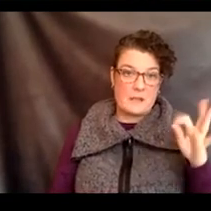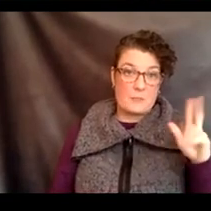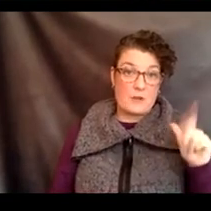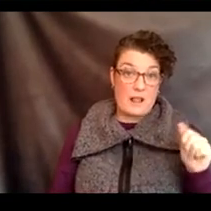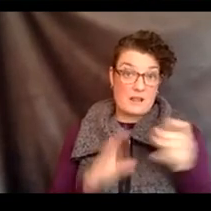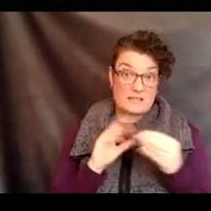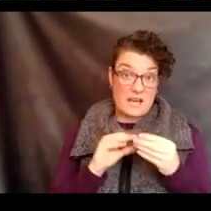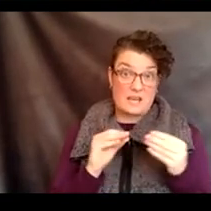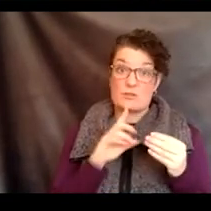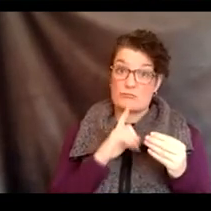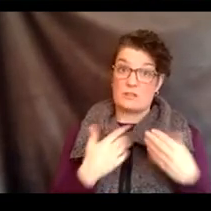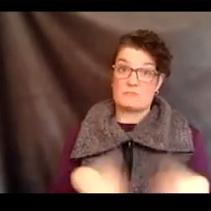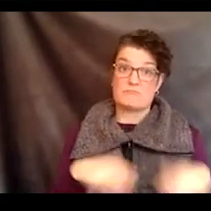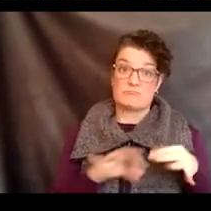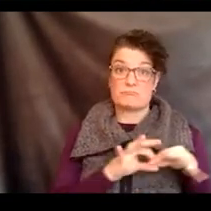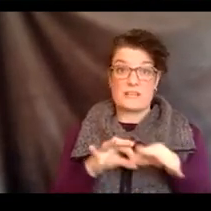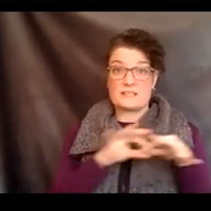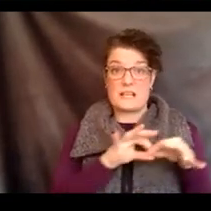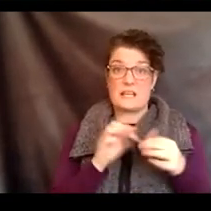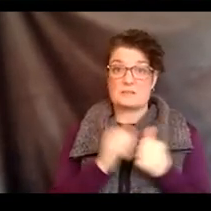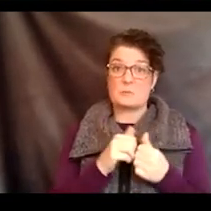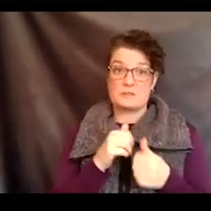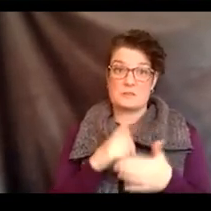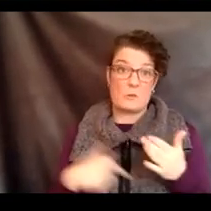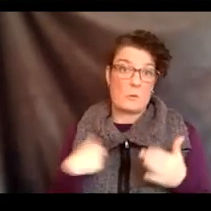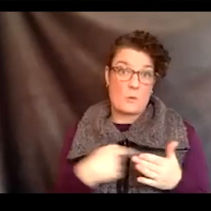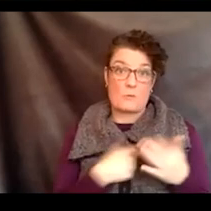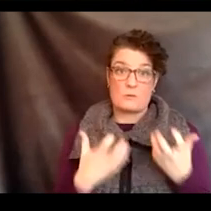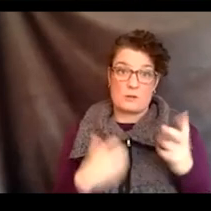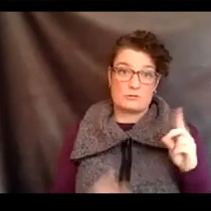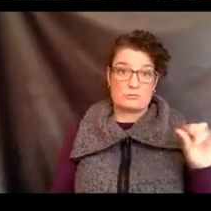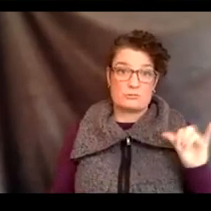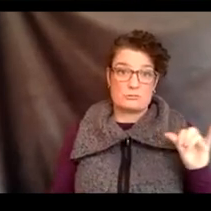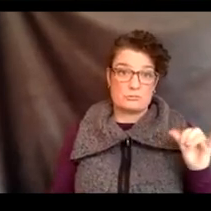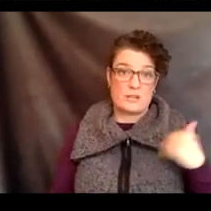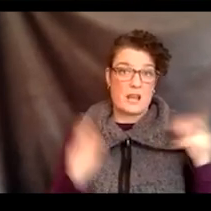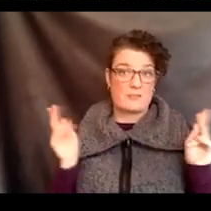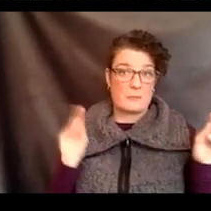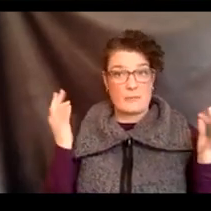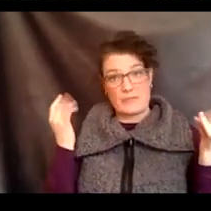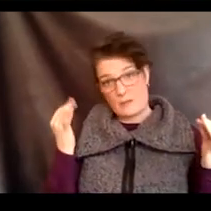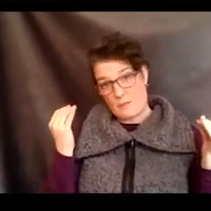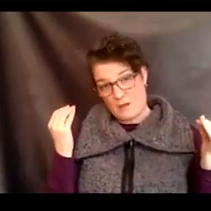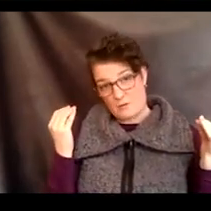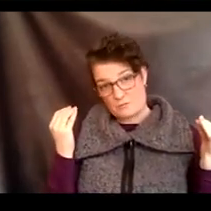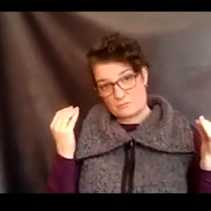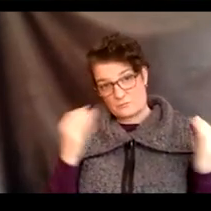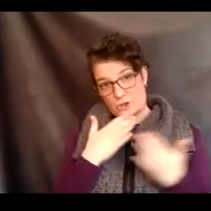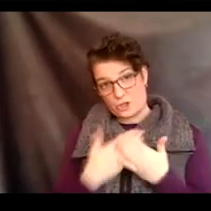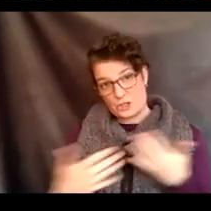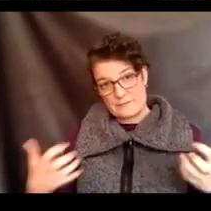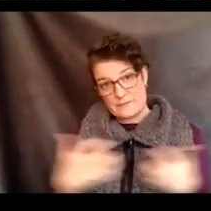just really resonates so much with what we would like to do too, and have people think about good fit